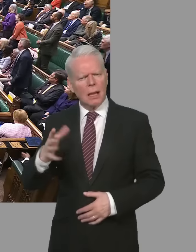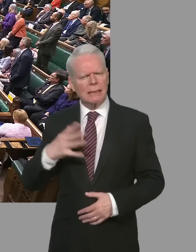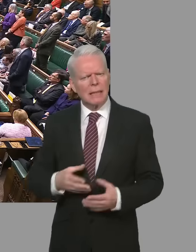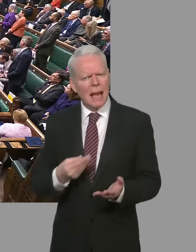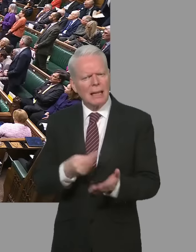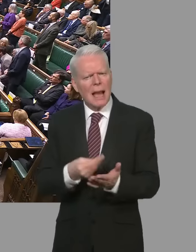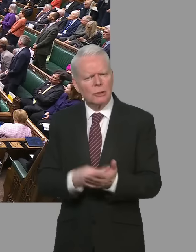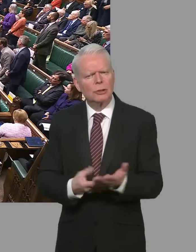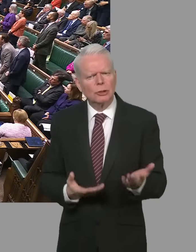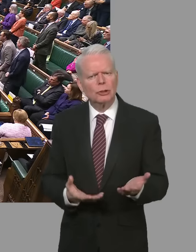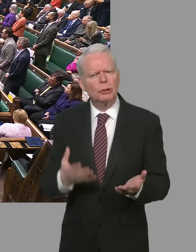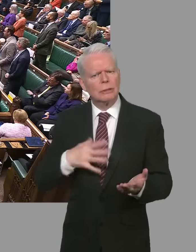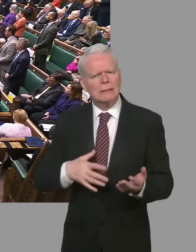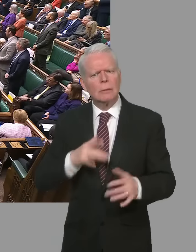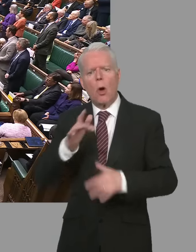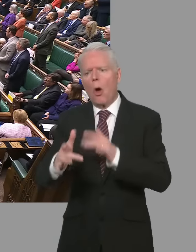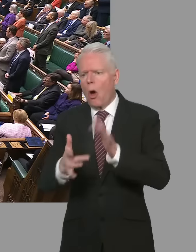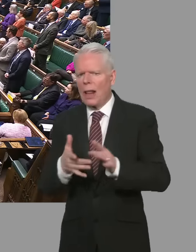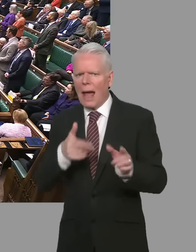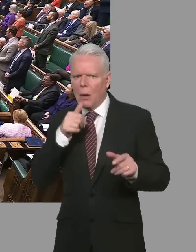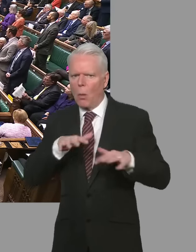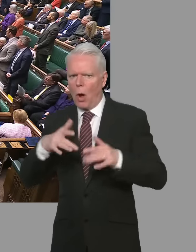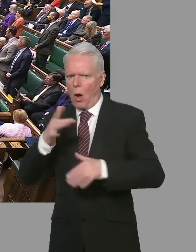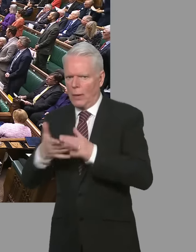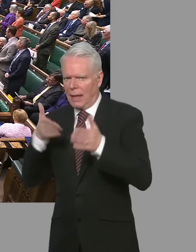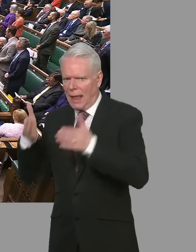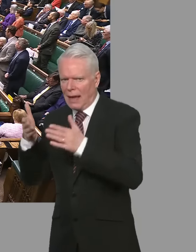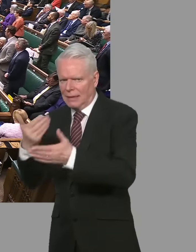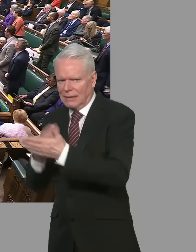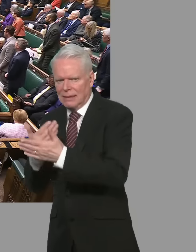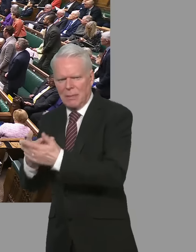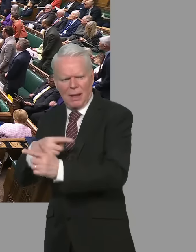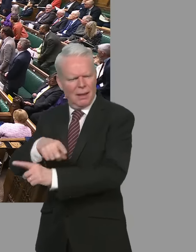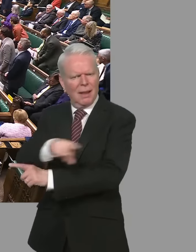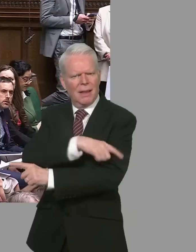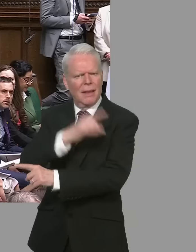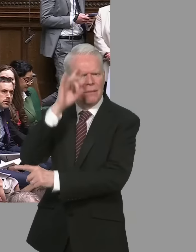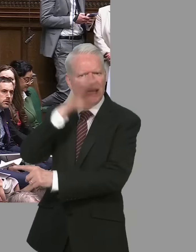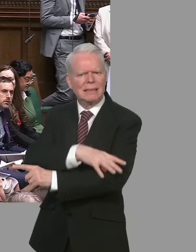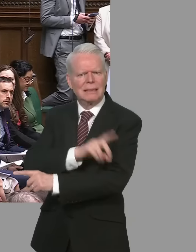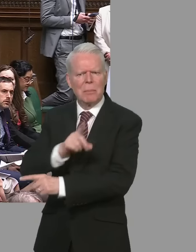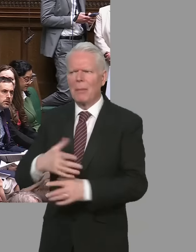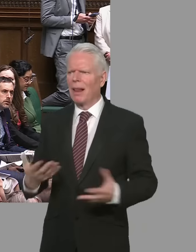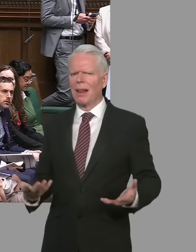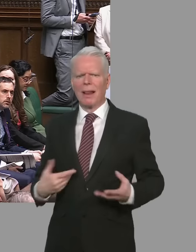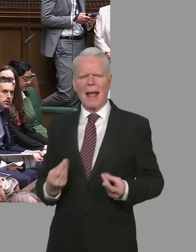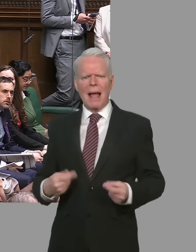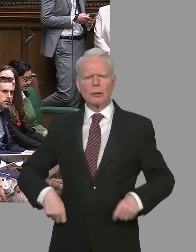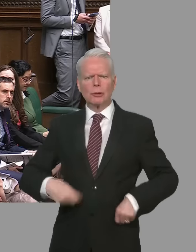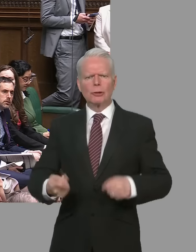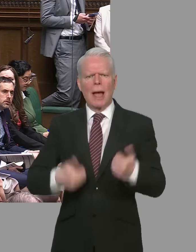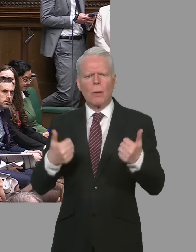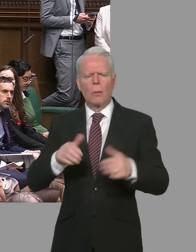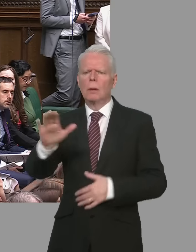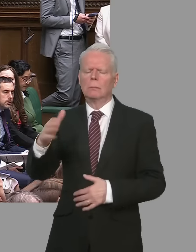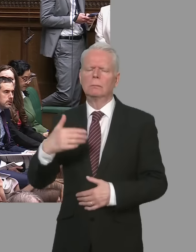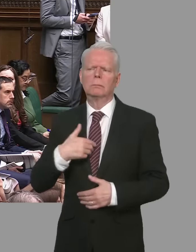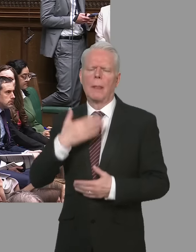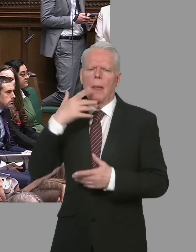Turman. Thank you, Mr. Speaker. This government has shown that it takes seriously the issues